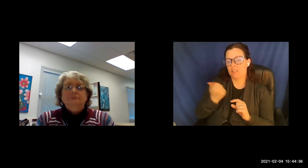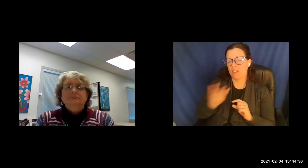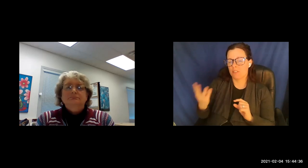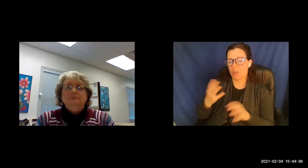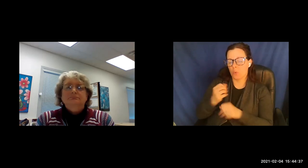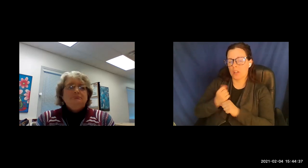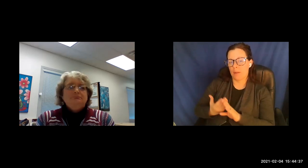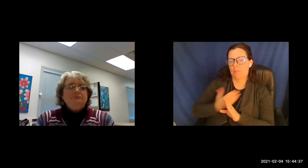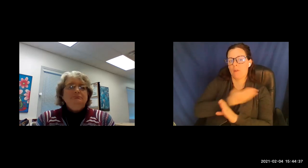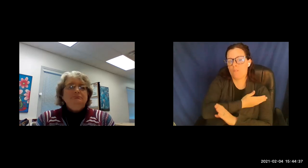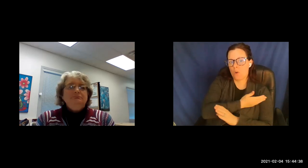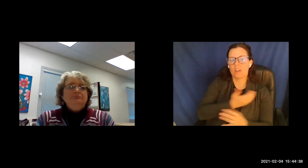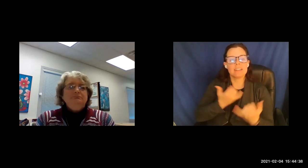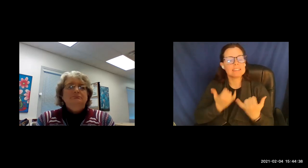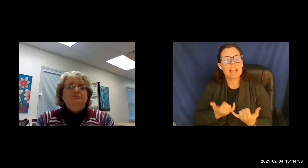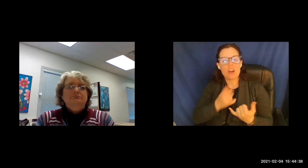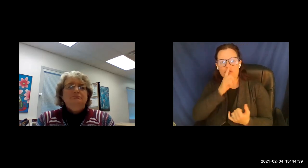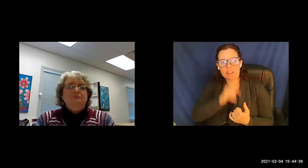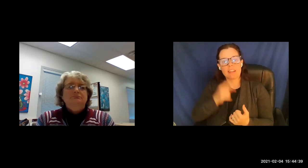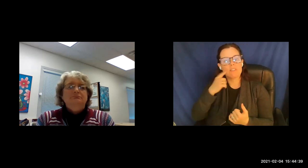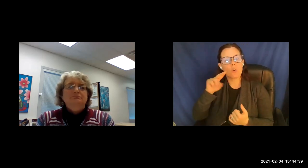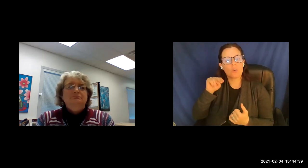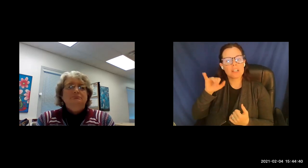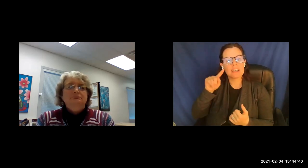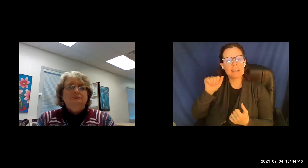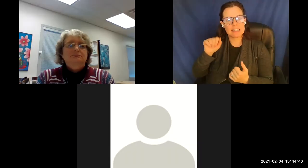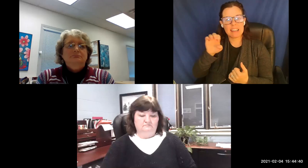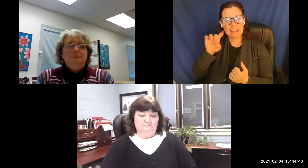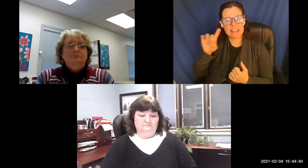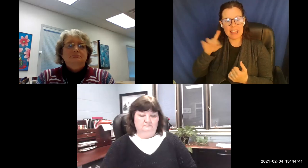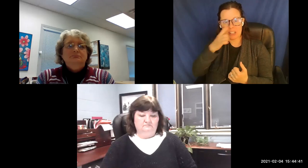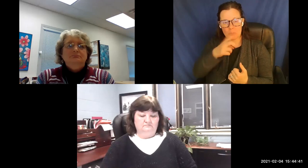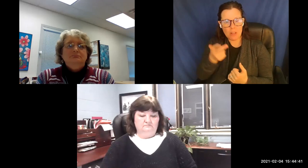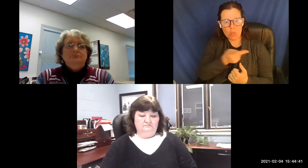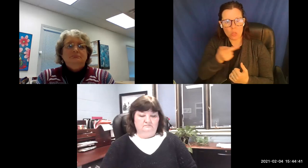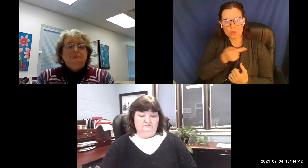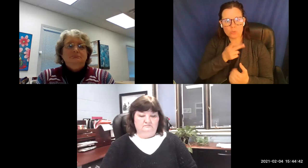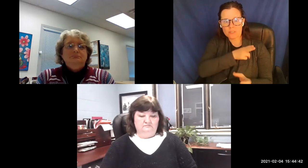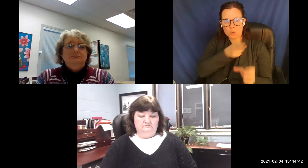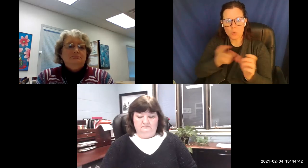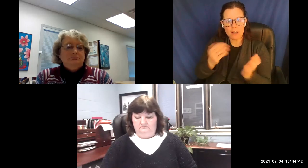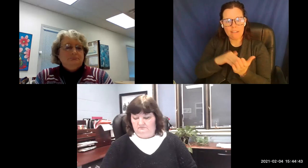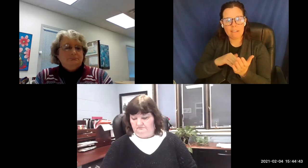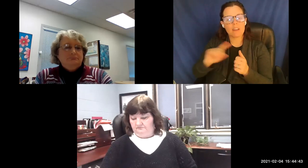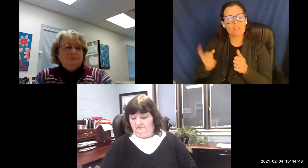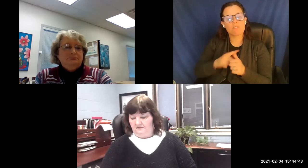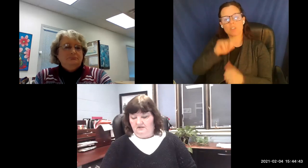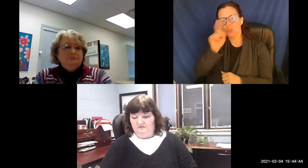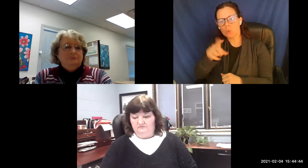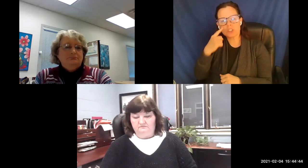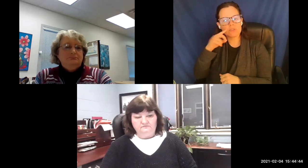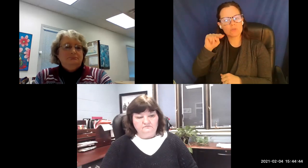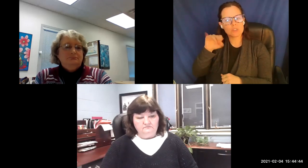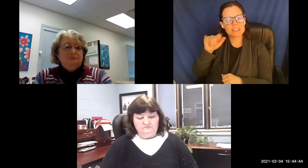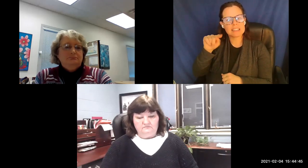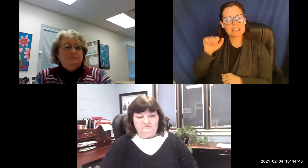these will mostly at this time be for Nita and Ed, if you guys can jump back on. First question is for Nita, and there's actually